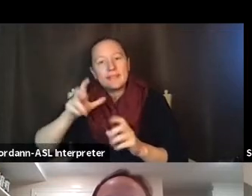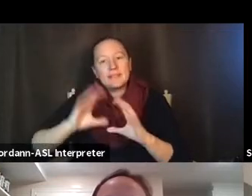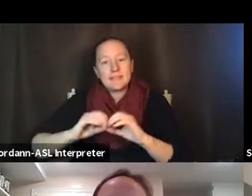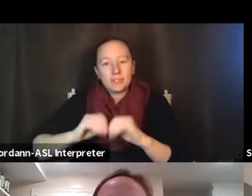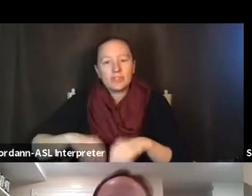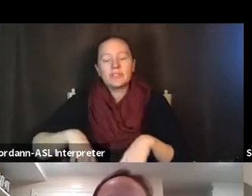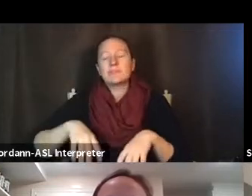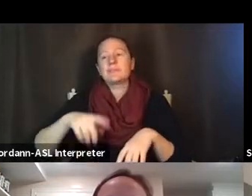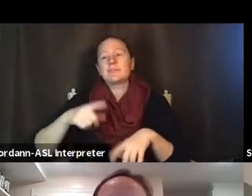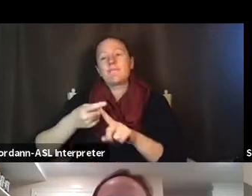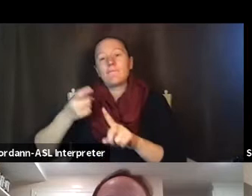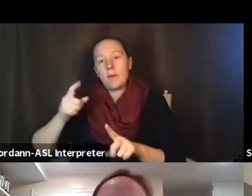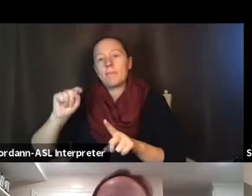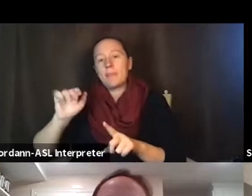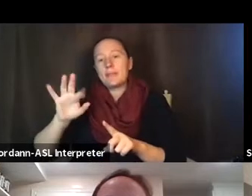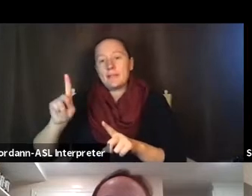task force efforts.